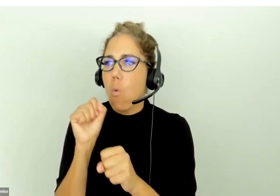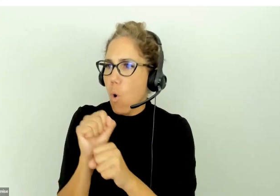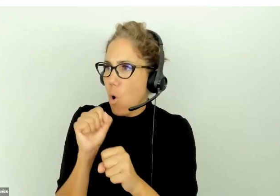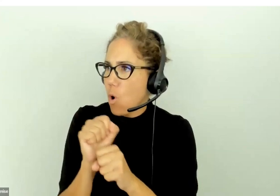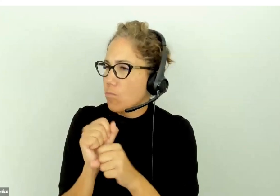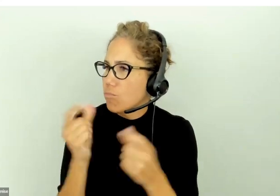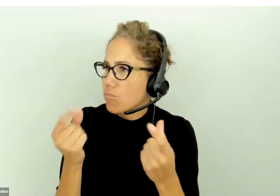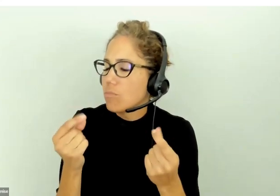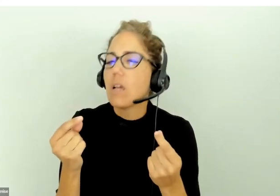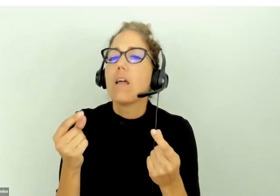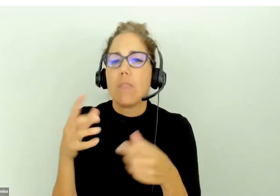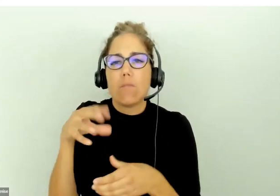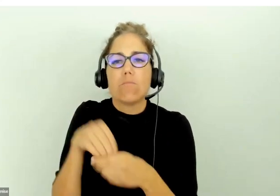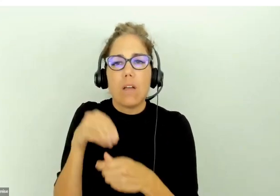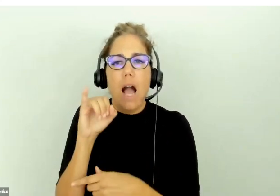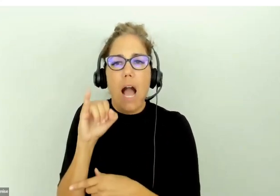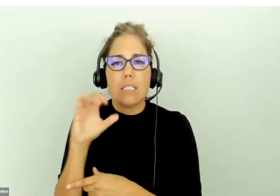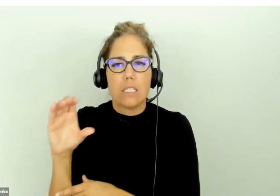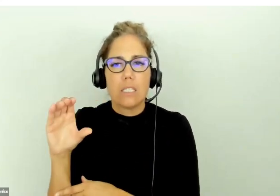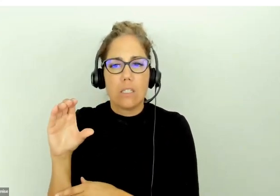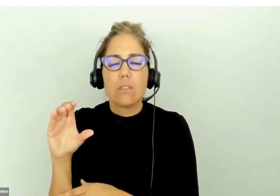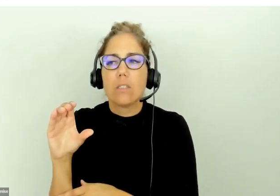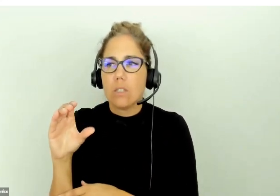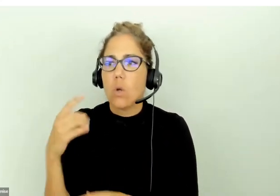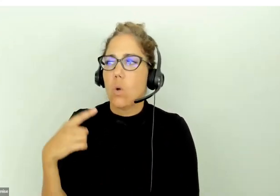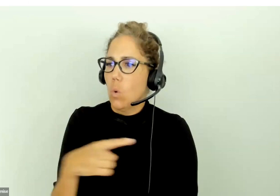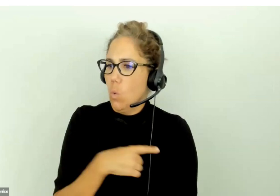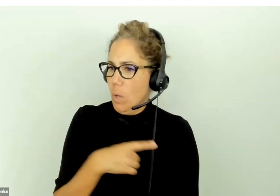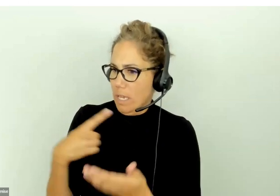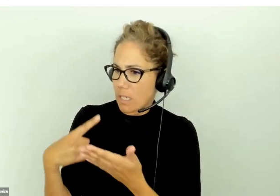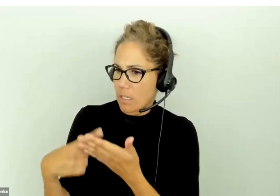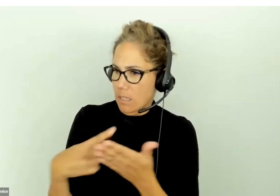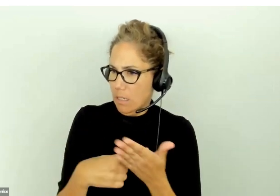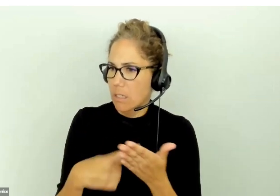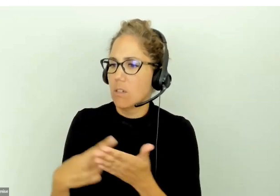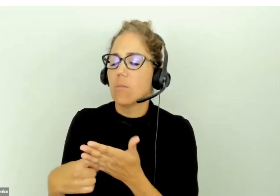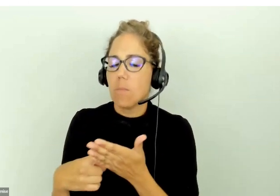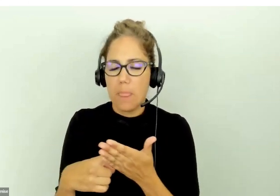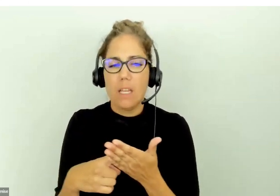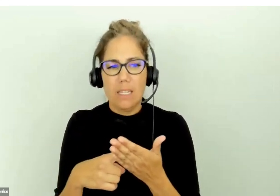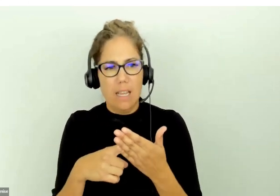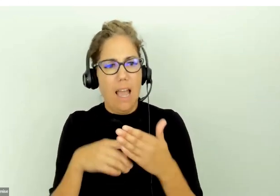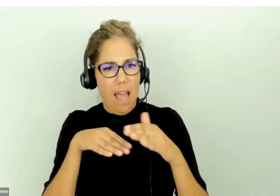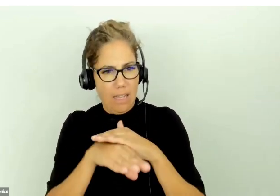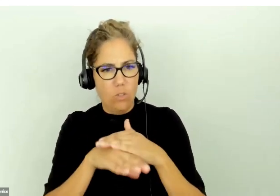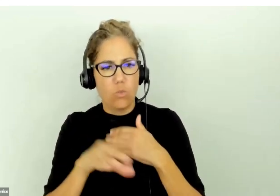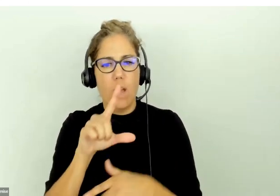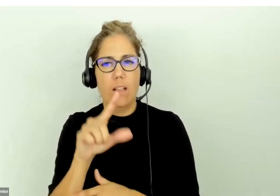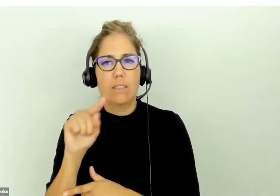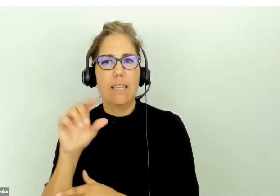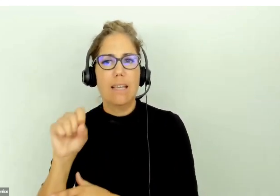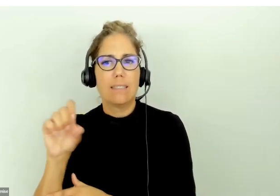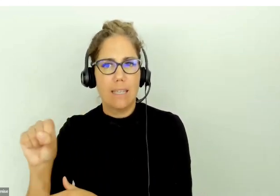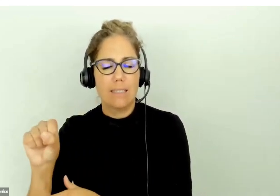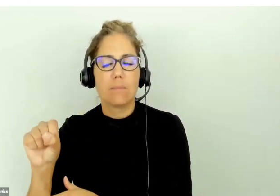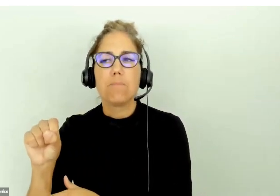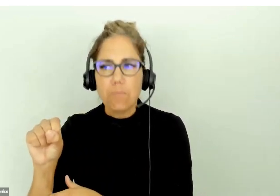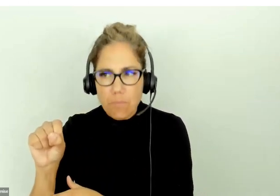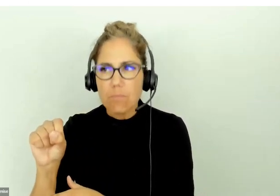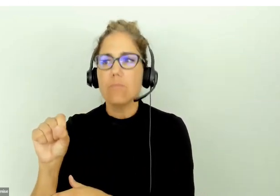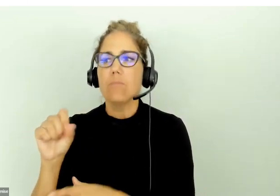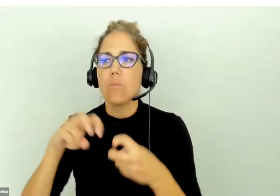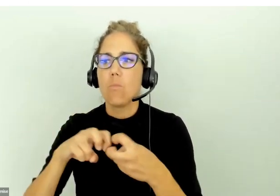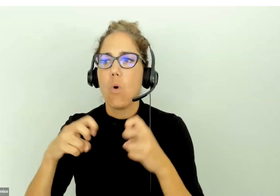the ICC. When we talked about increased access to long-term services and supports, the